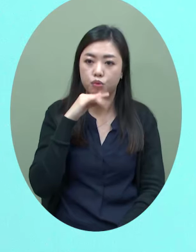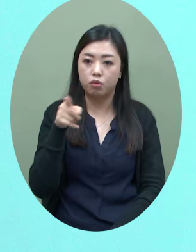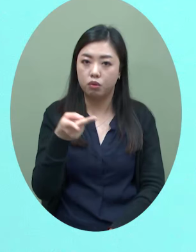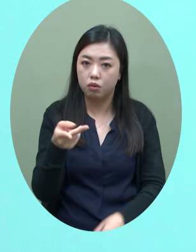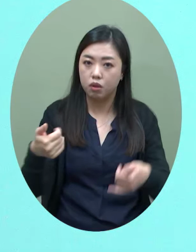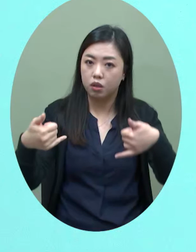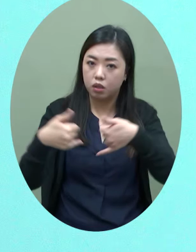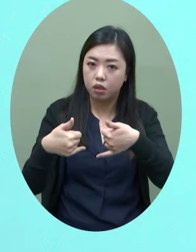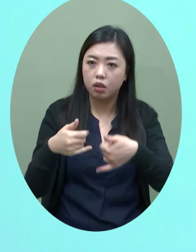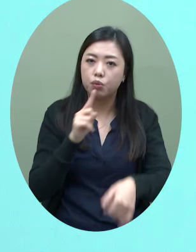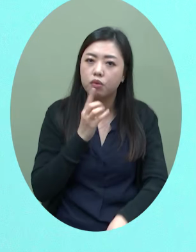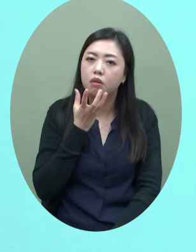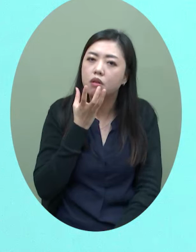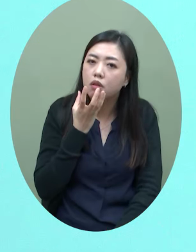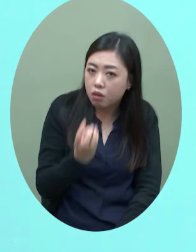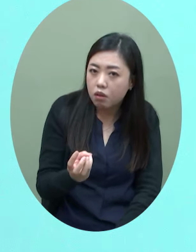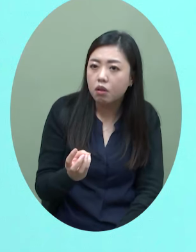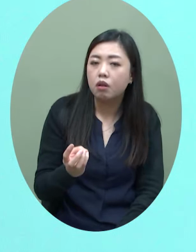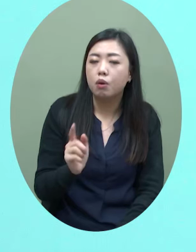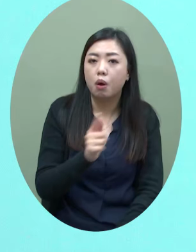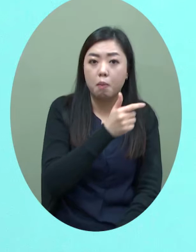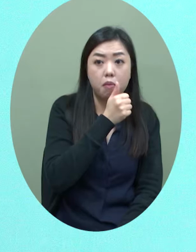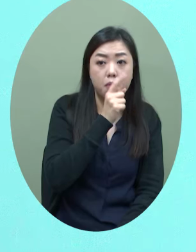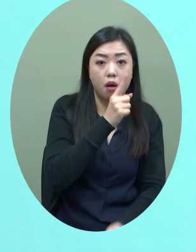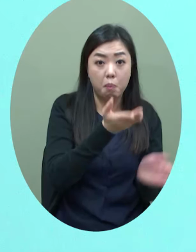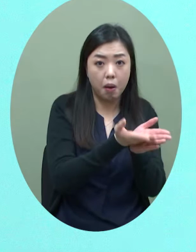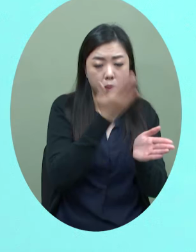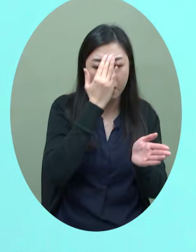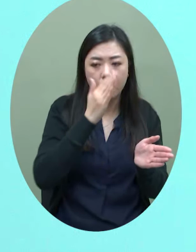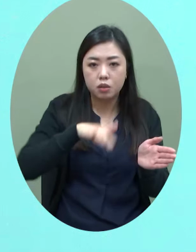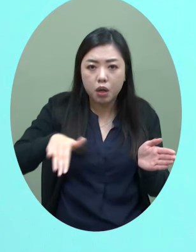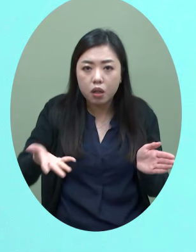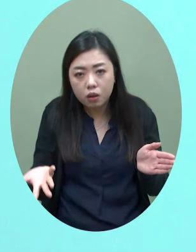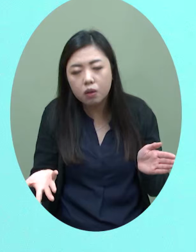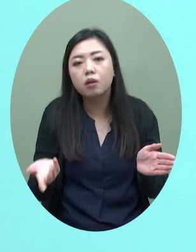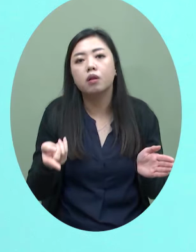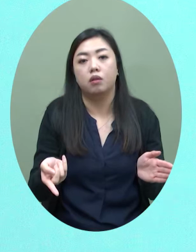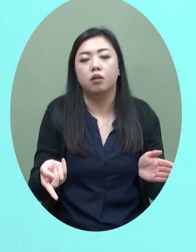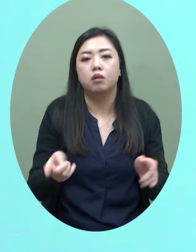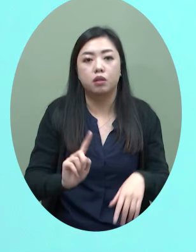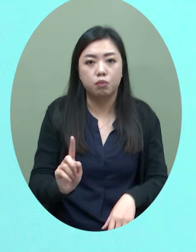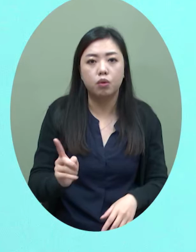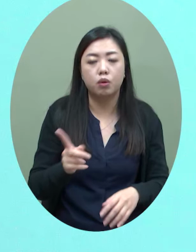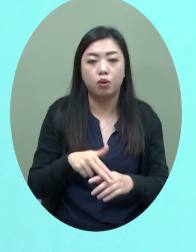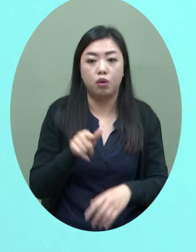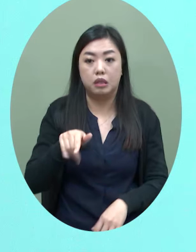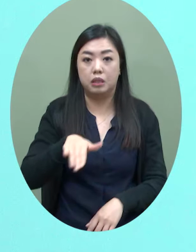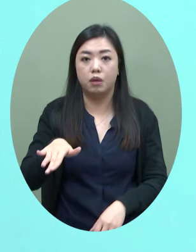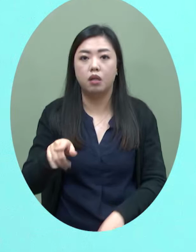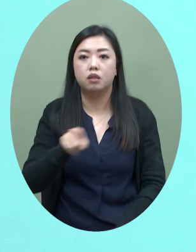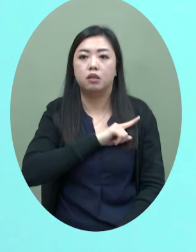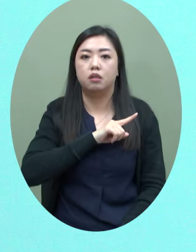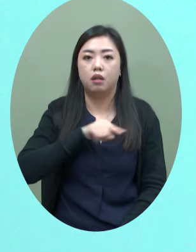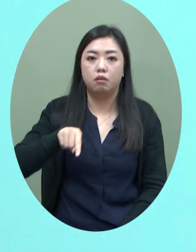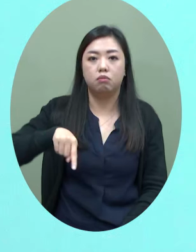instead of sending the very young kids on their own to a quarantine center or ask other relatives and friends to go into the quarantine center with these